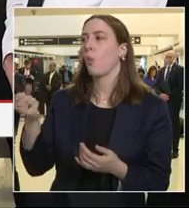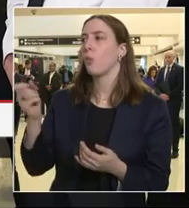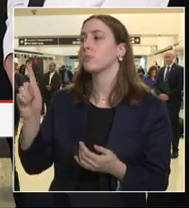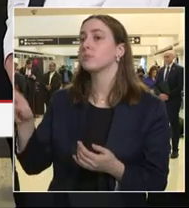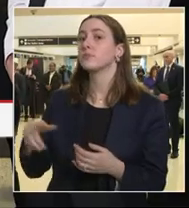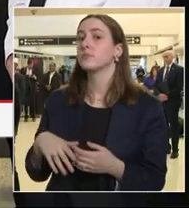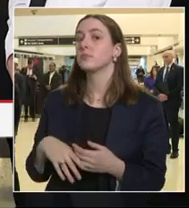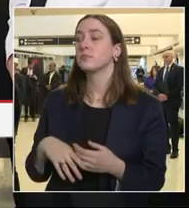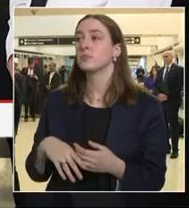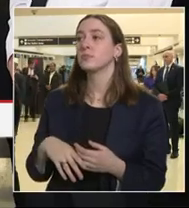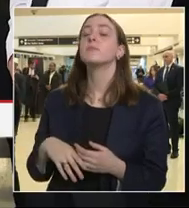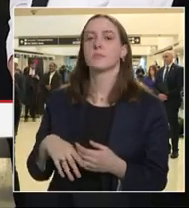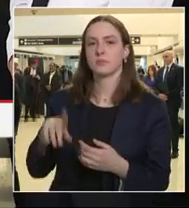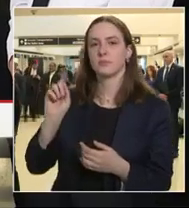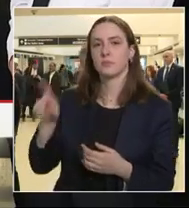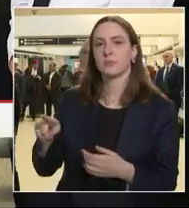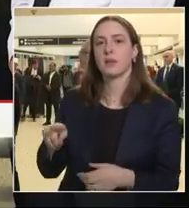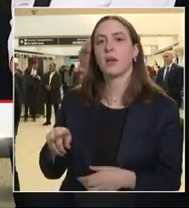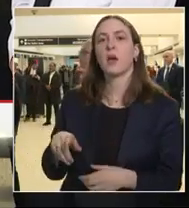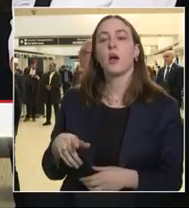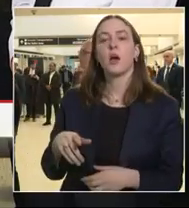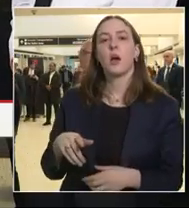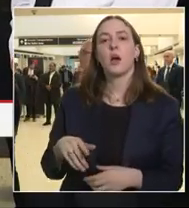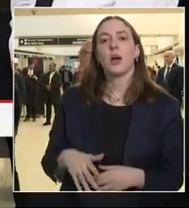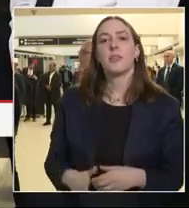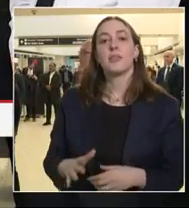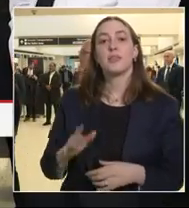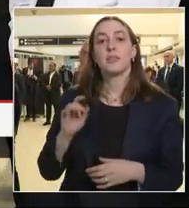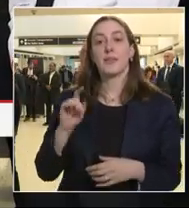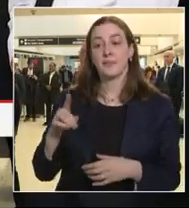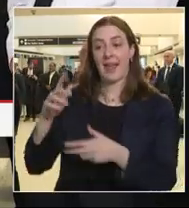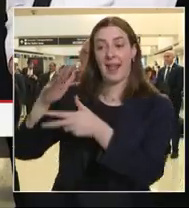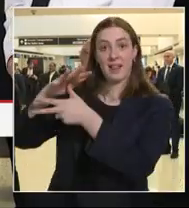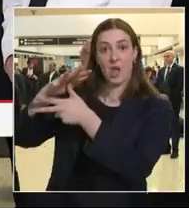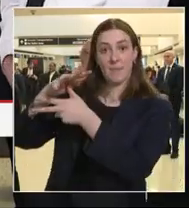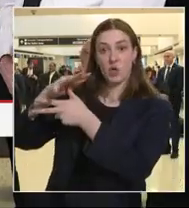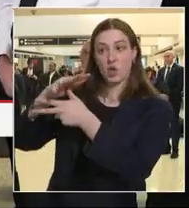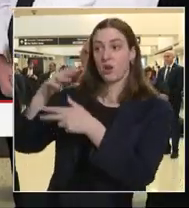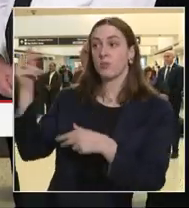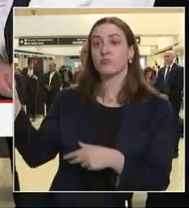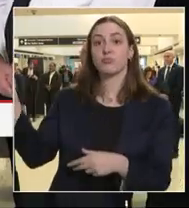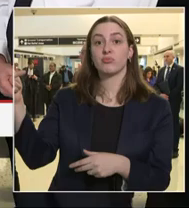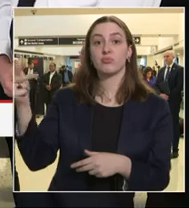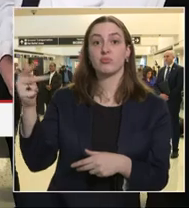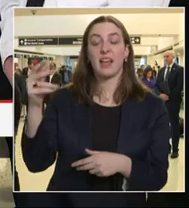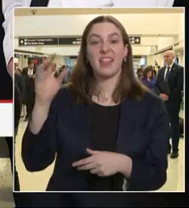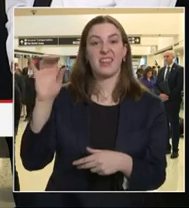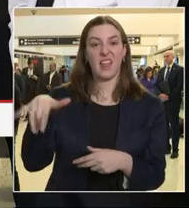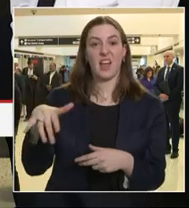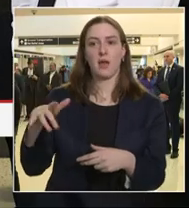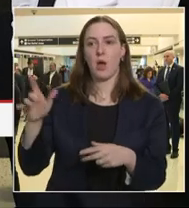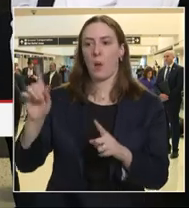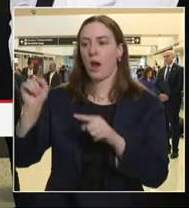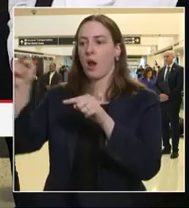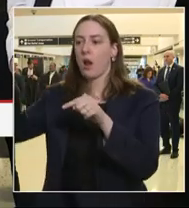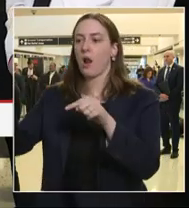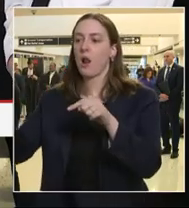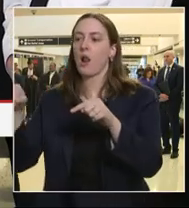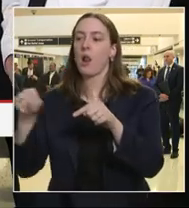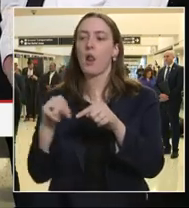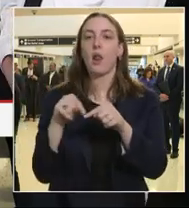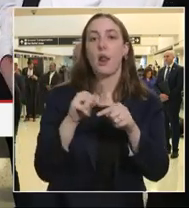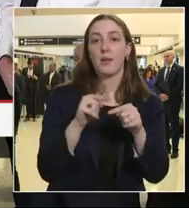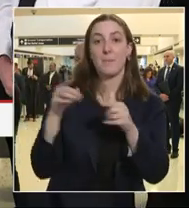For Secretary Duffy, the flight path that the helicopter was on, is that a common flight path, and is it normal for helicopters to get